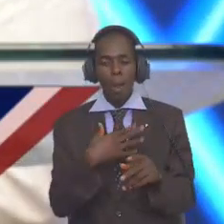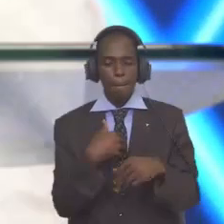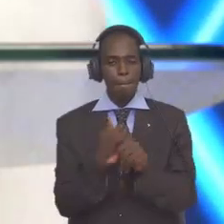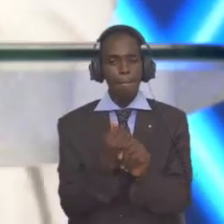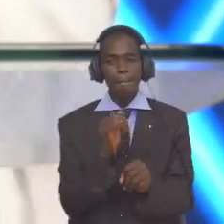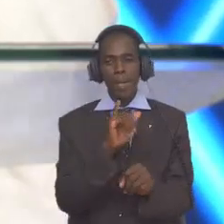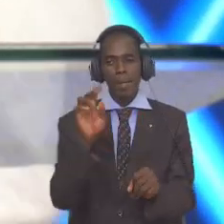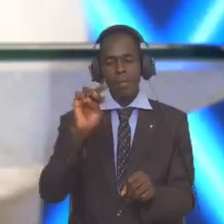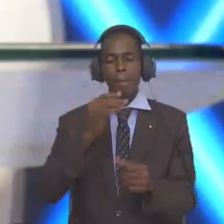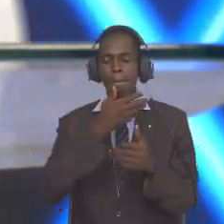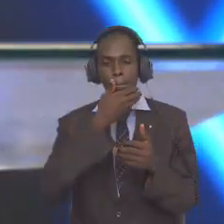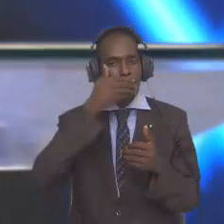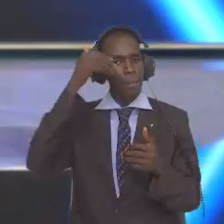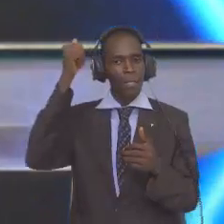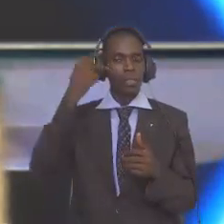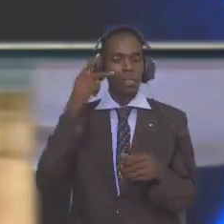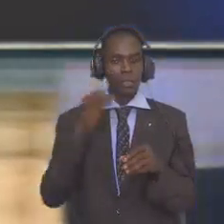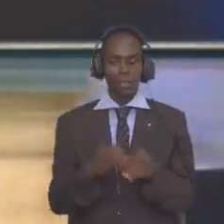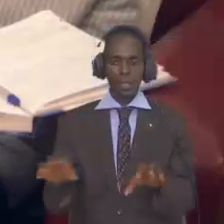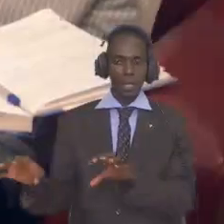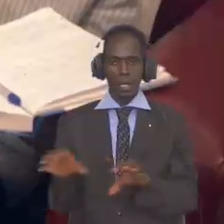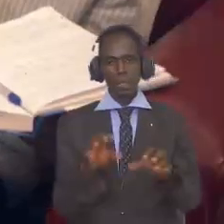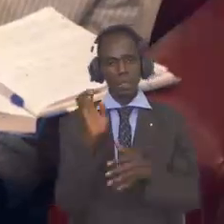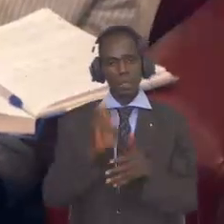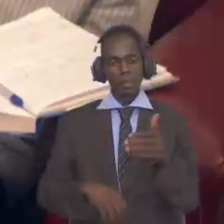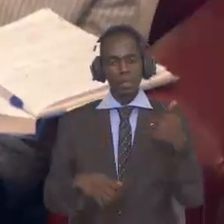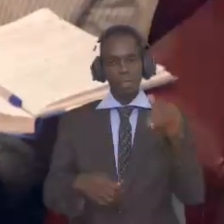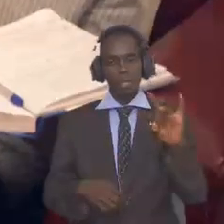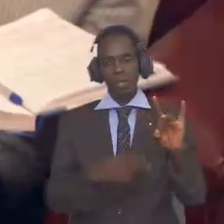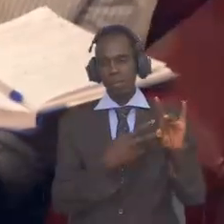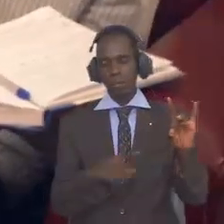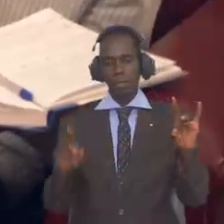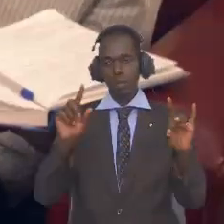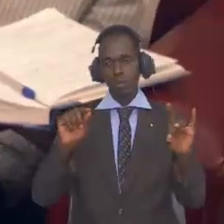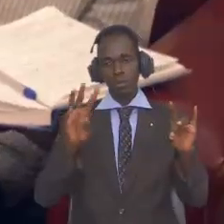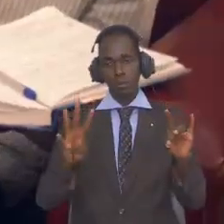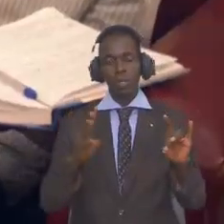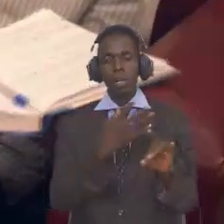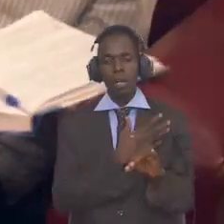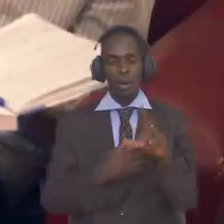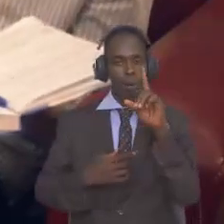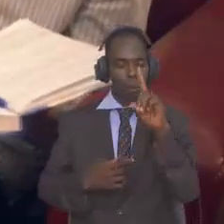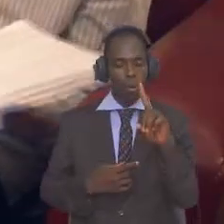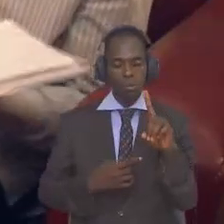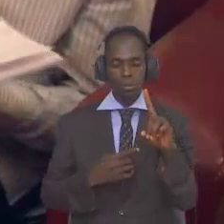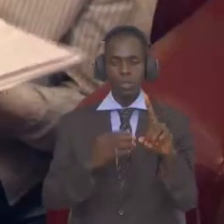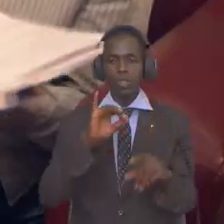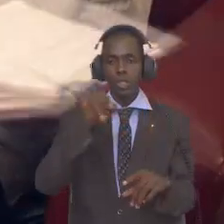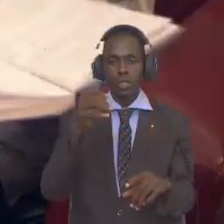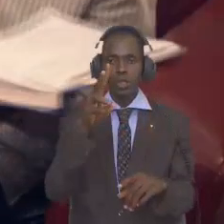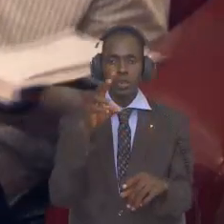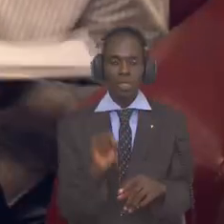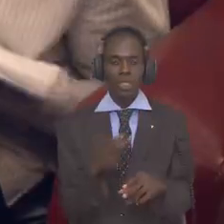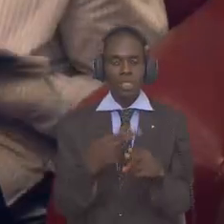better. Look at first Acts chapter 18, verse 24. And a certain Jew named Apollos,